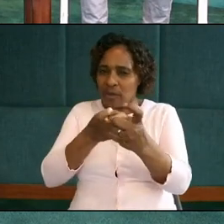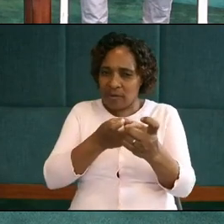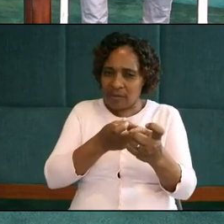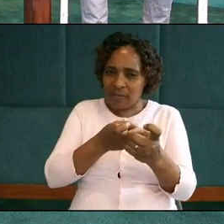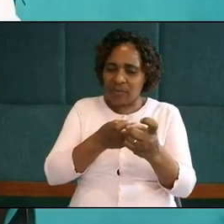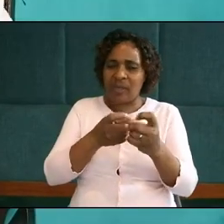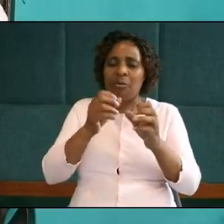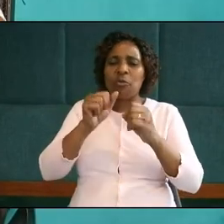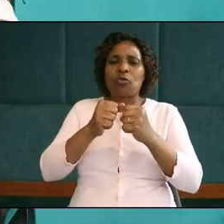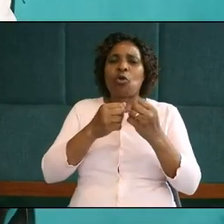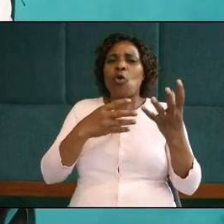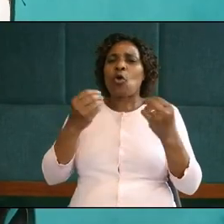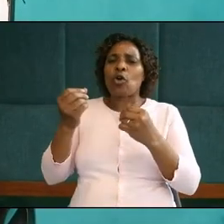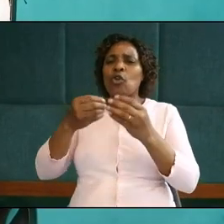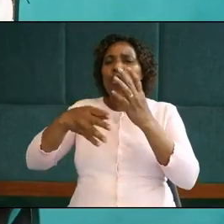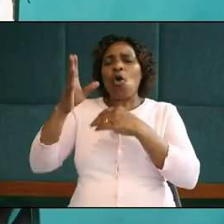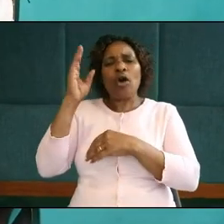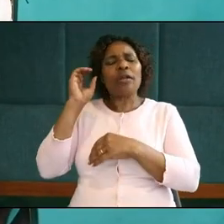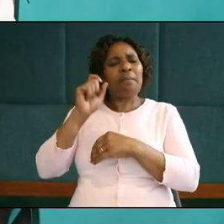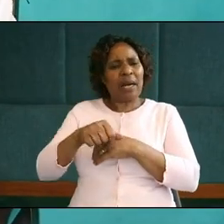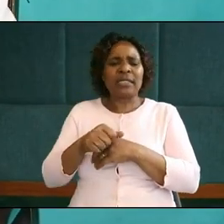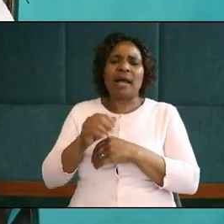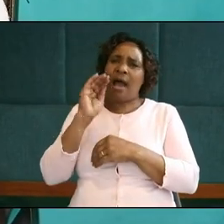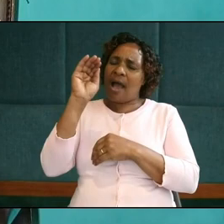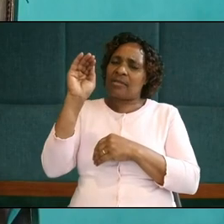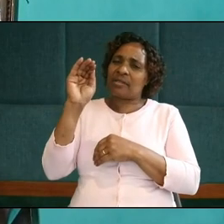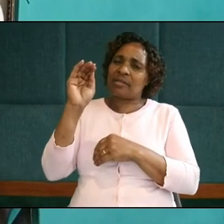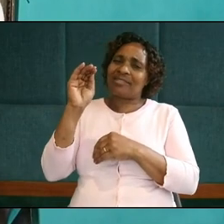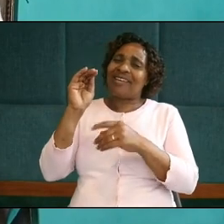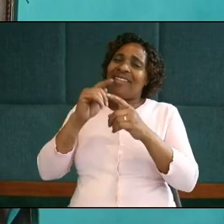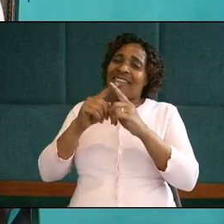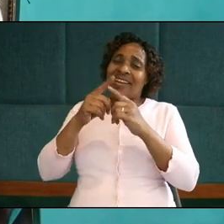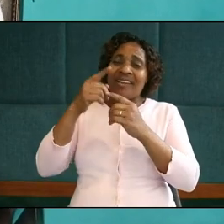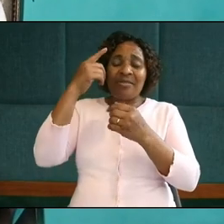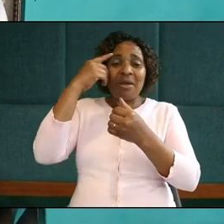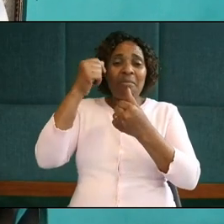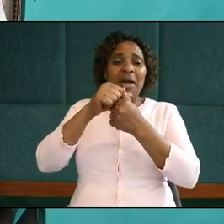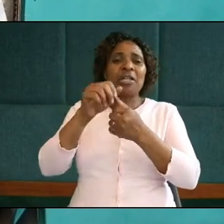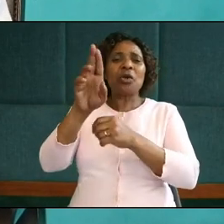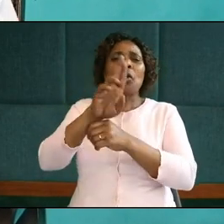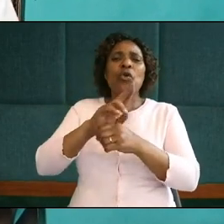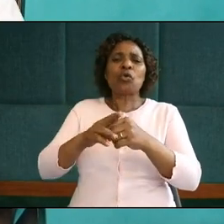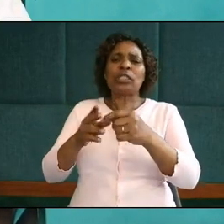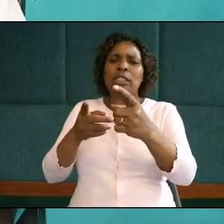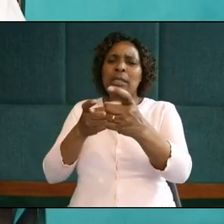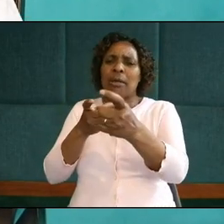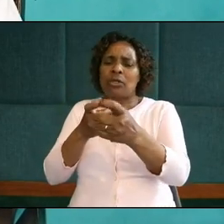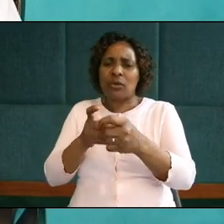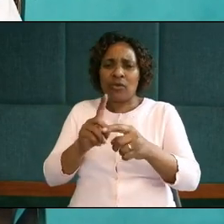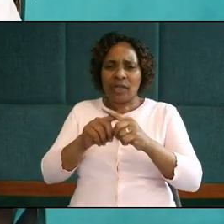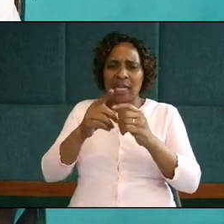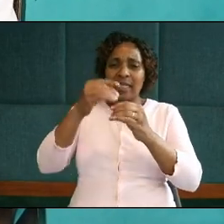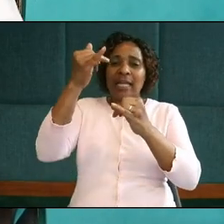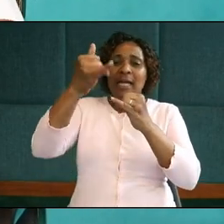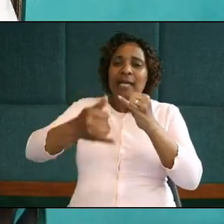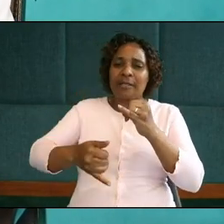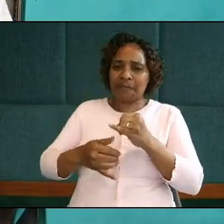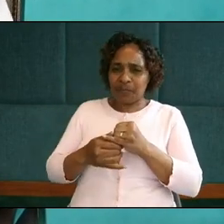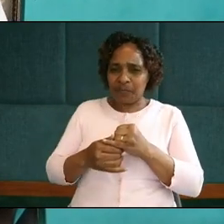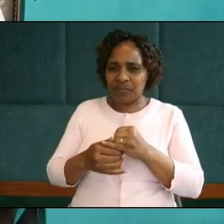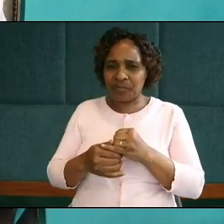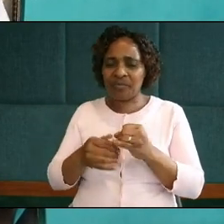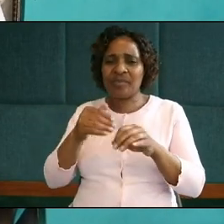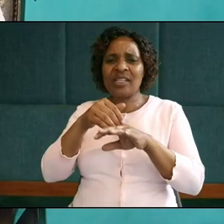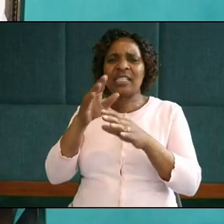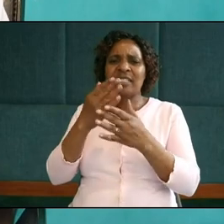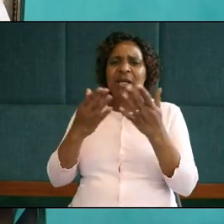hadn't gone with it. They'd gone without consulting God. Then they realized they were losing the battle. So eventually, they